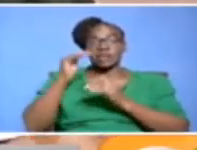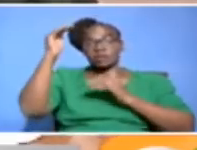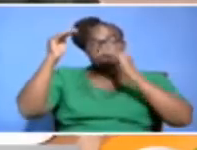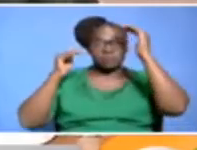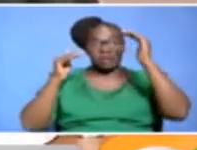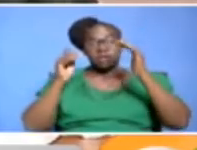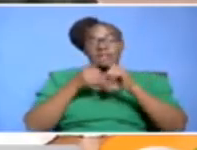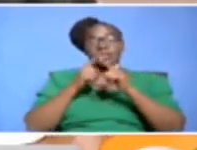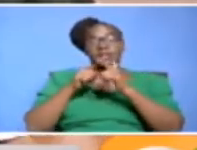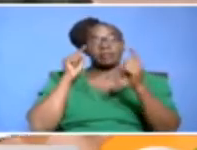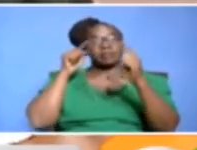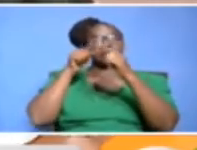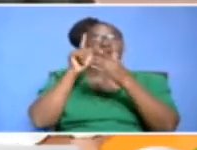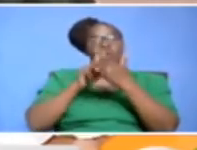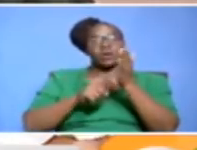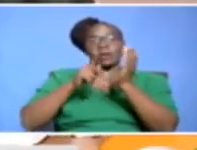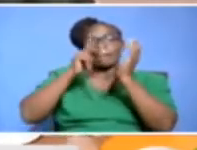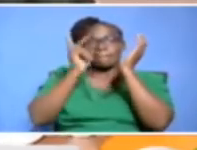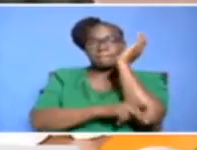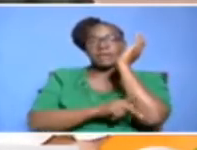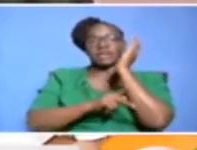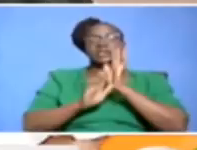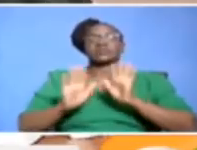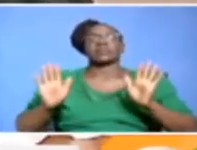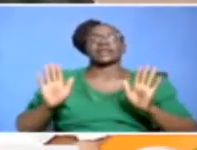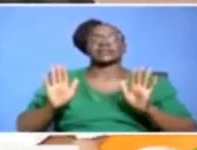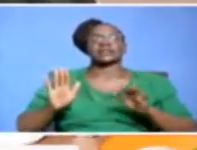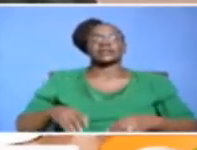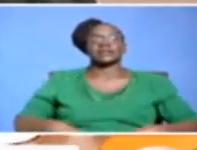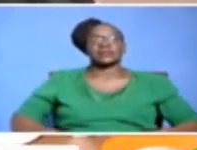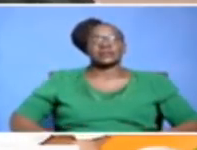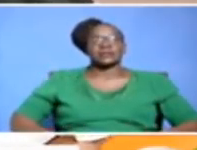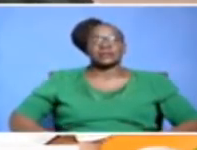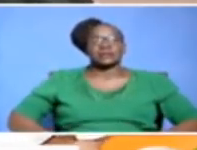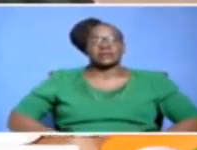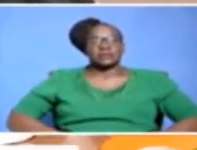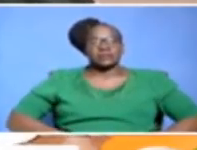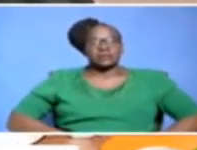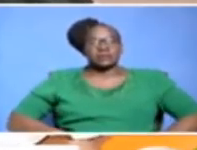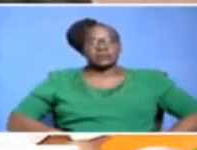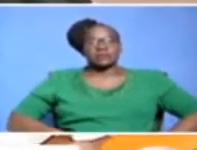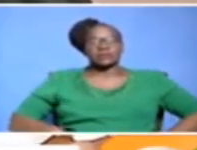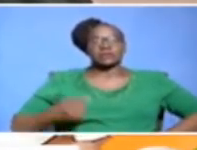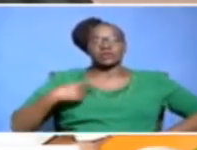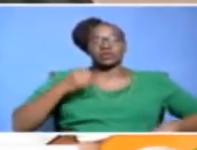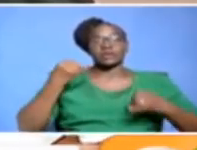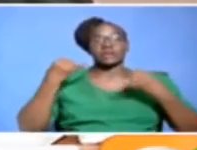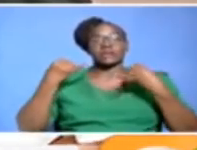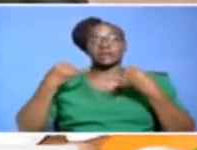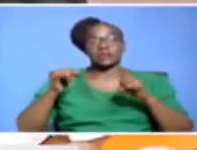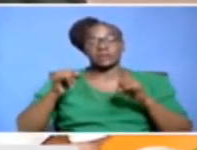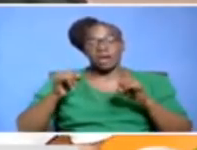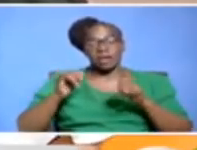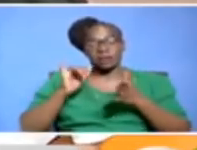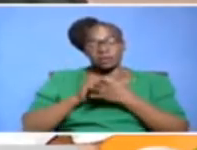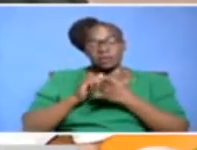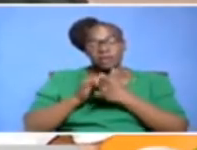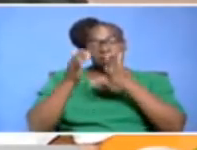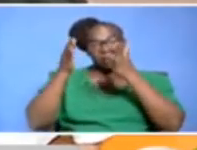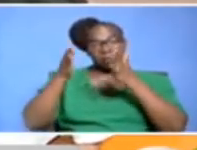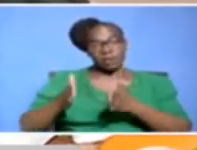the main purpose is usually punishment. We are trying the case so that at the end of the day we find the